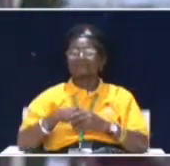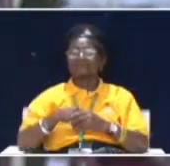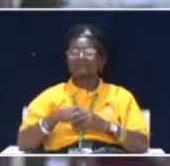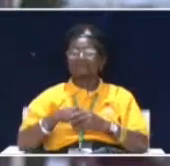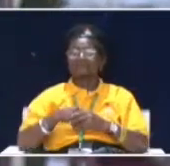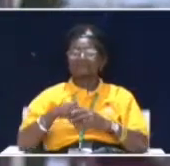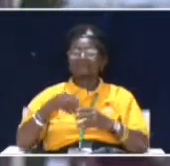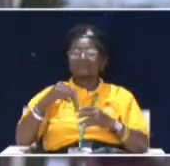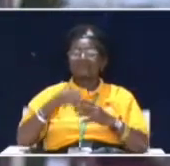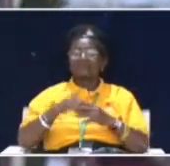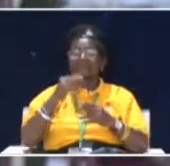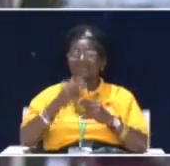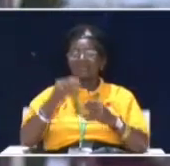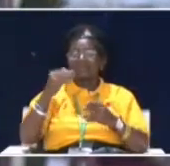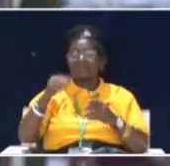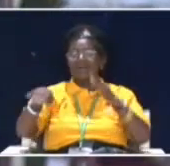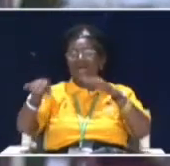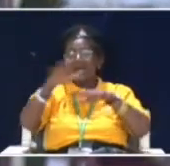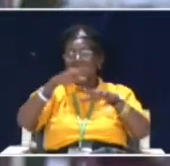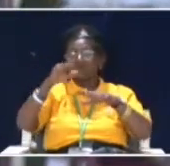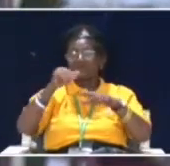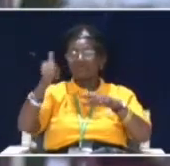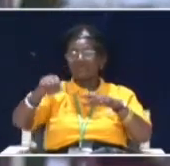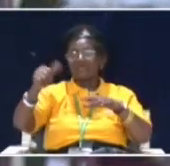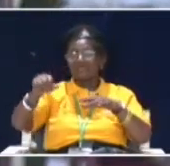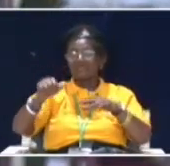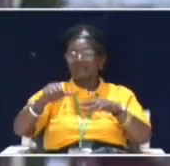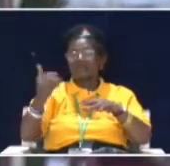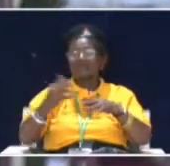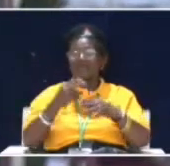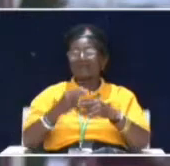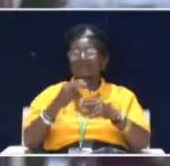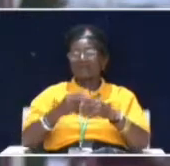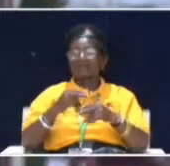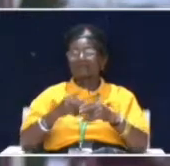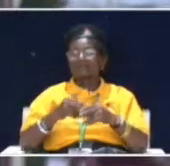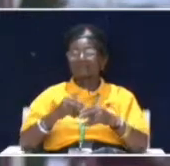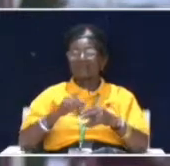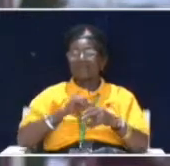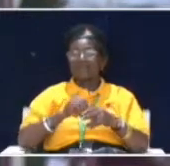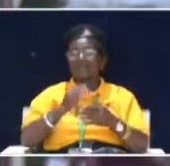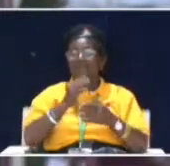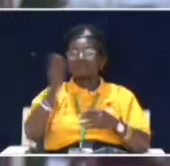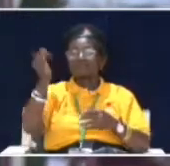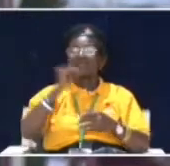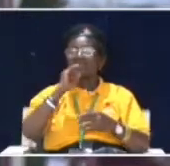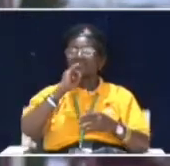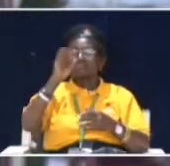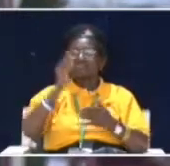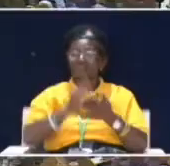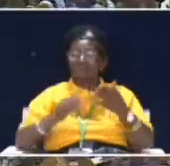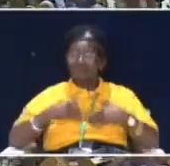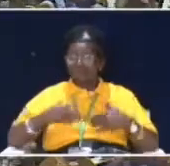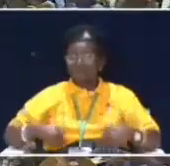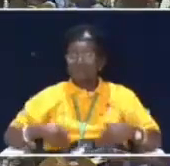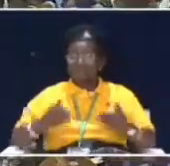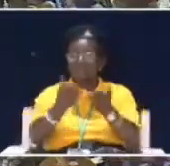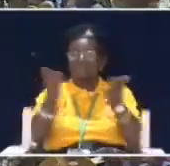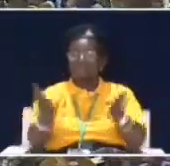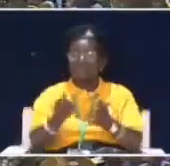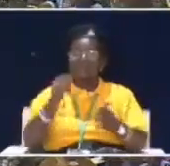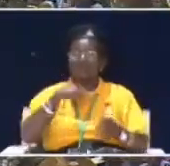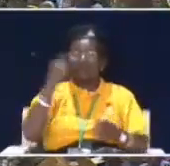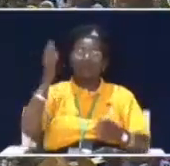In the name that's above every other name. Ni oruko to ju gbogbo oruko lo. Somebody here who will never know sorrow again.